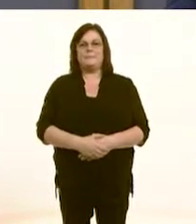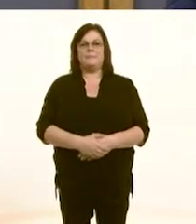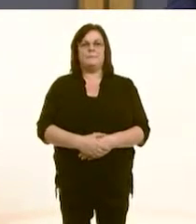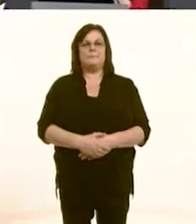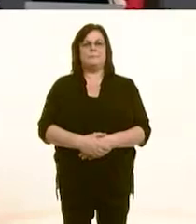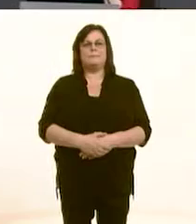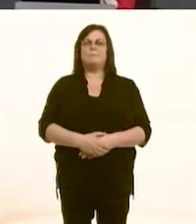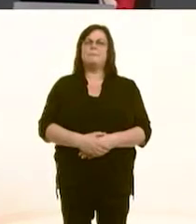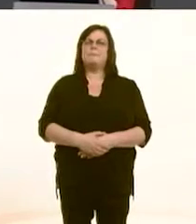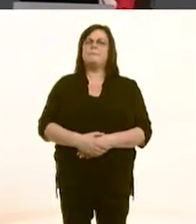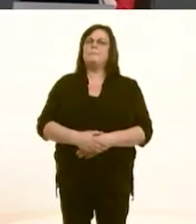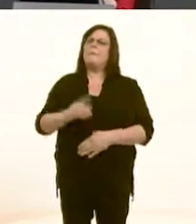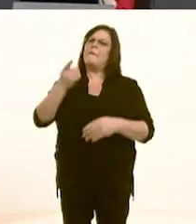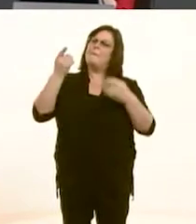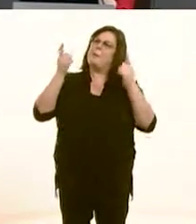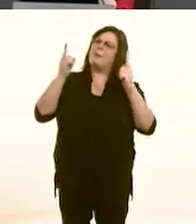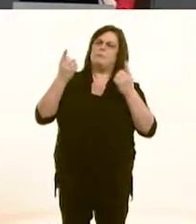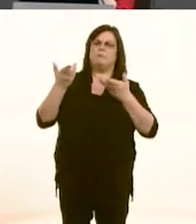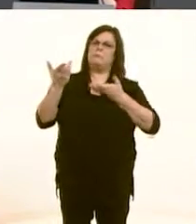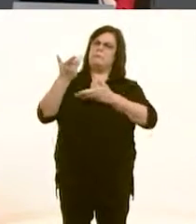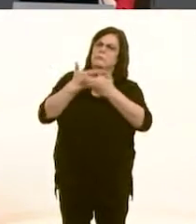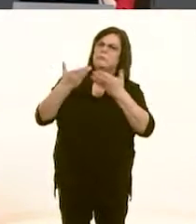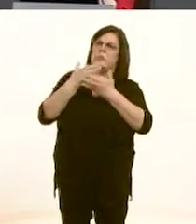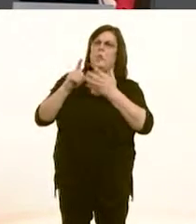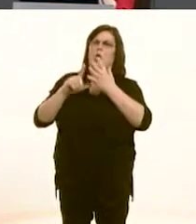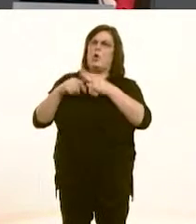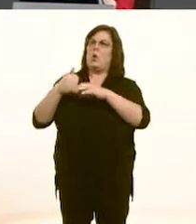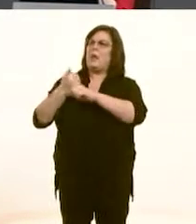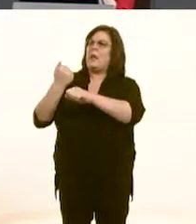What discussions has the First Minister had with the UK Government about